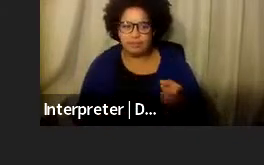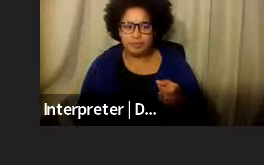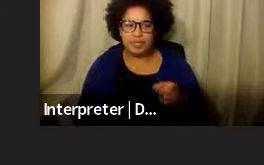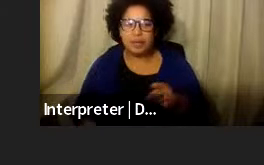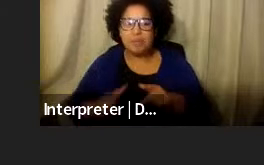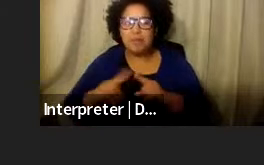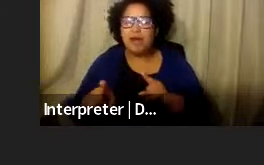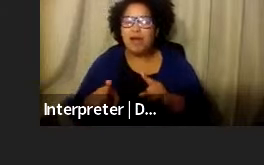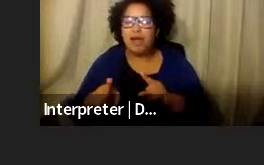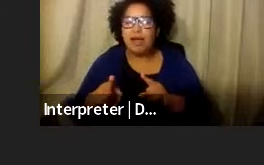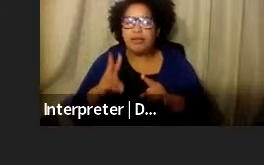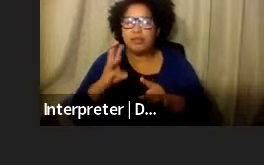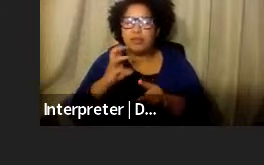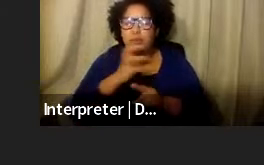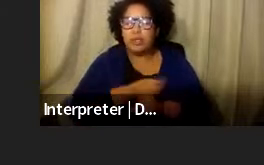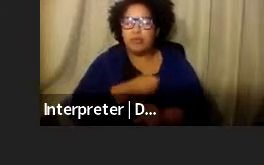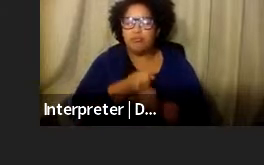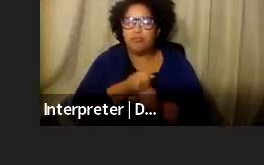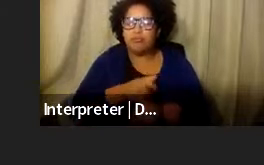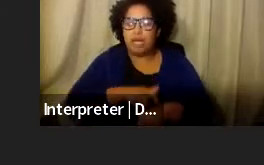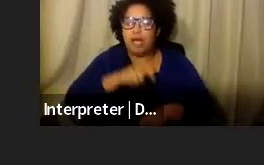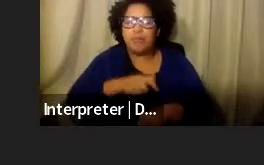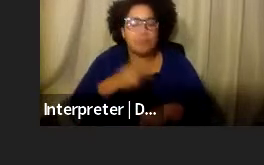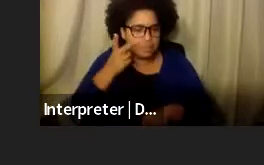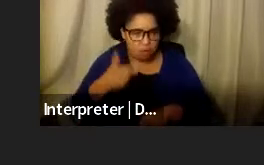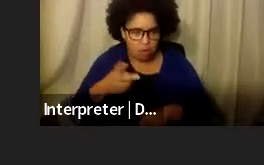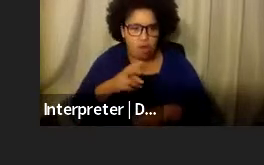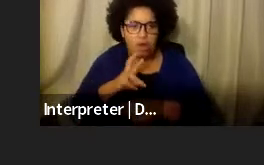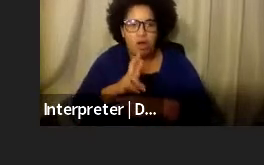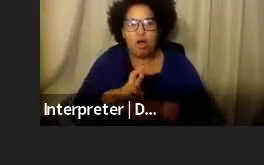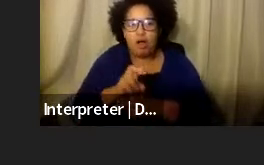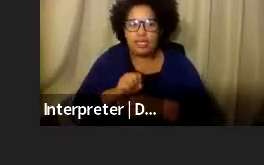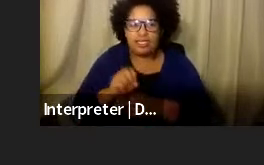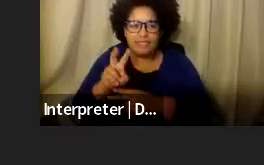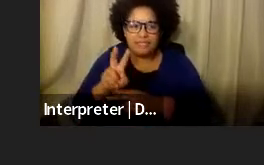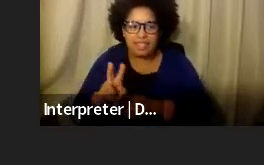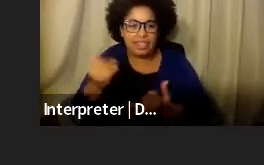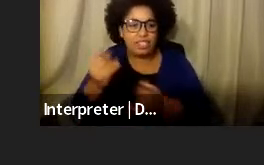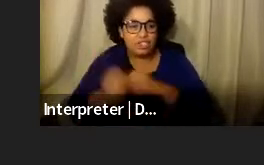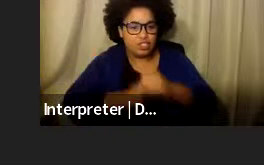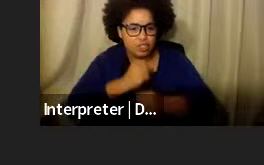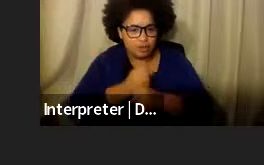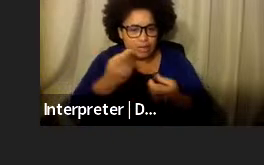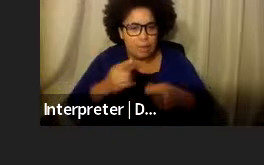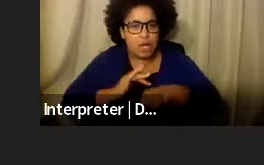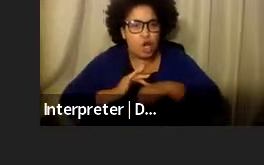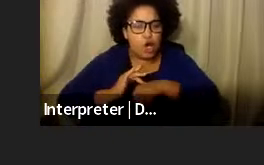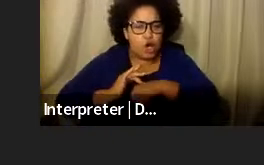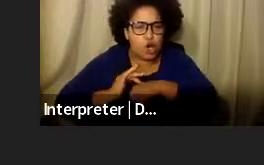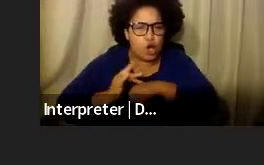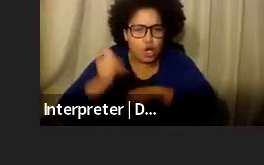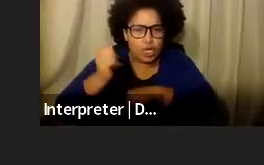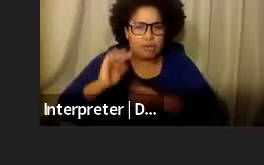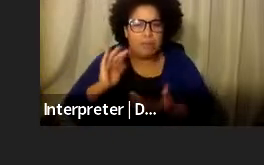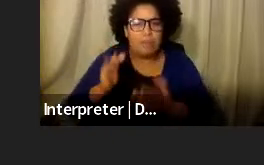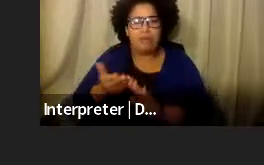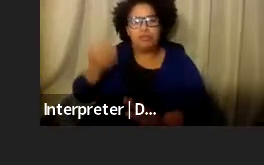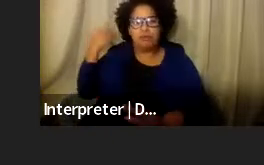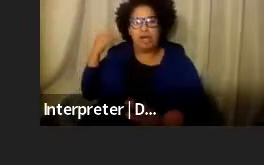happened at a bit of a weird time, but we did see RSV infections. And this year it's happening very early compared to past